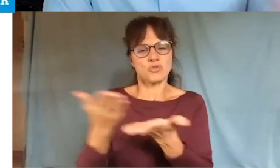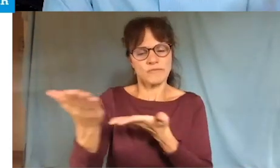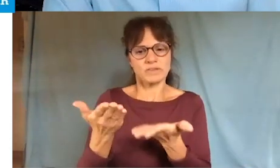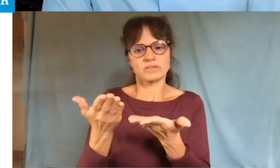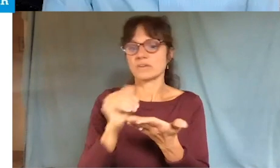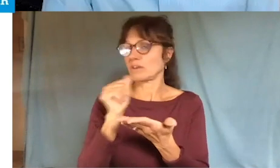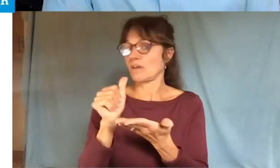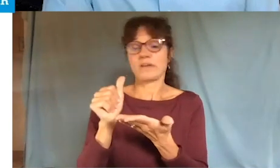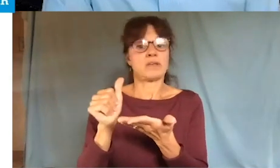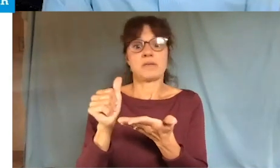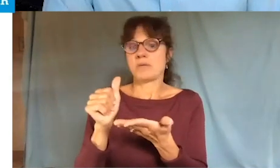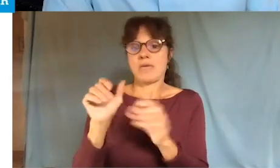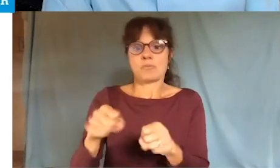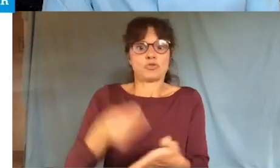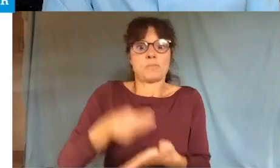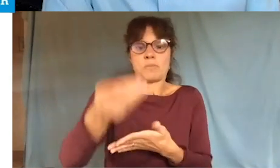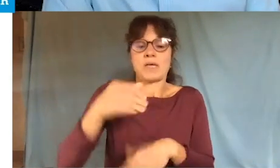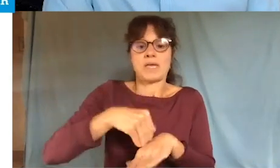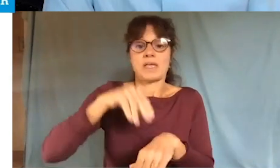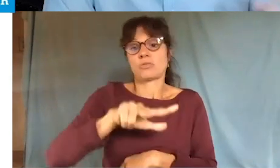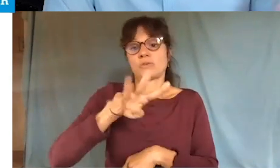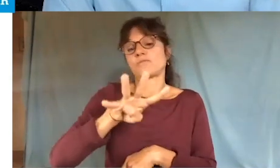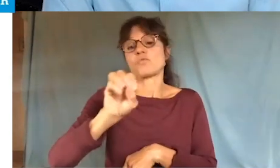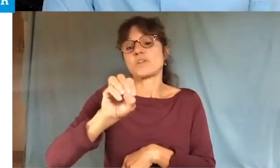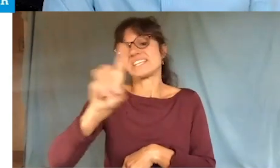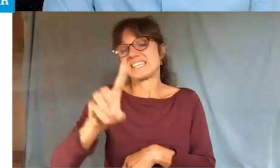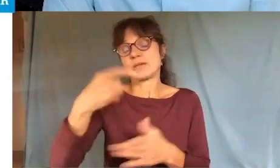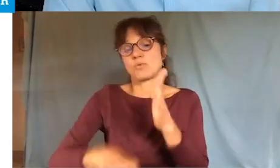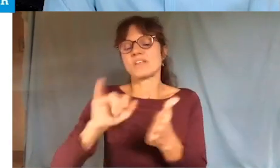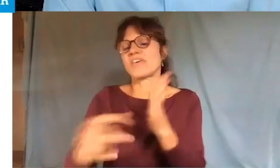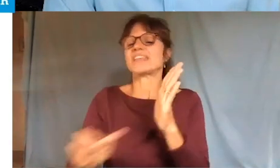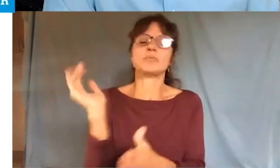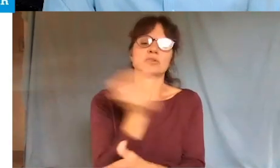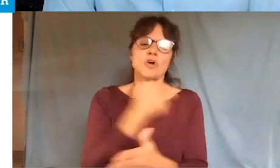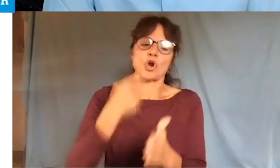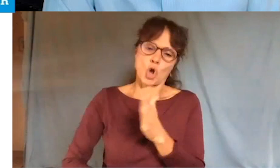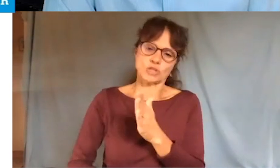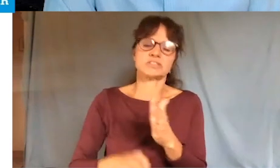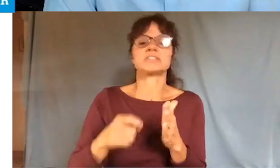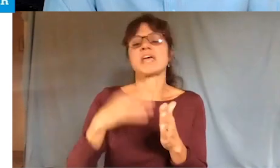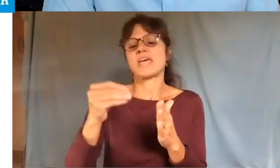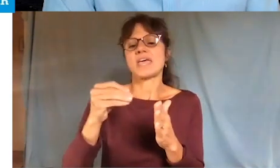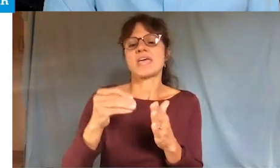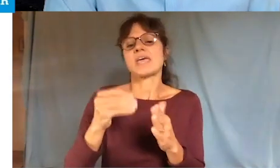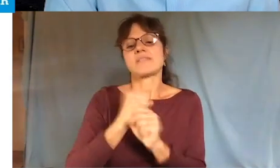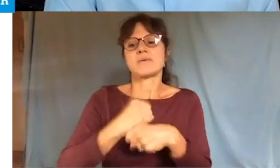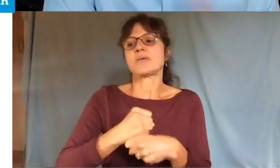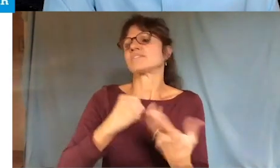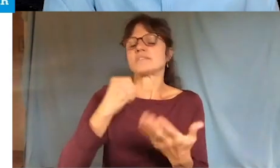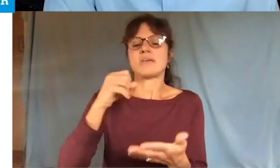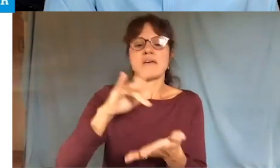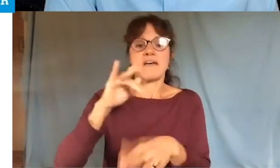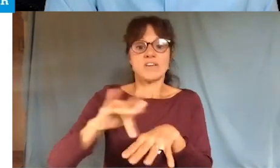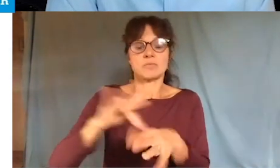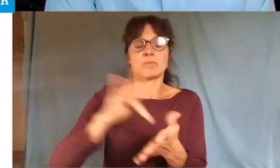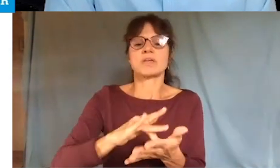Not being able to purchase those drugs at 340B price essentially doubles our cost and basically halves the available medications that we can